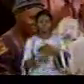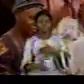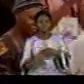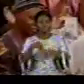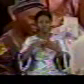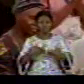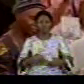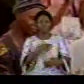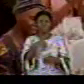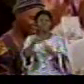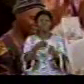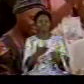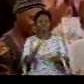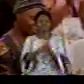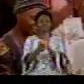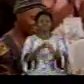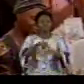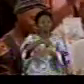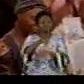Praise the Lord.